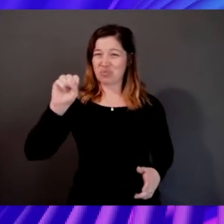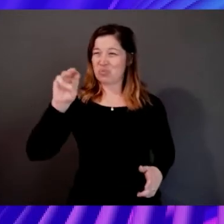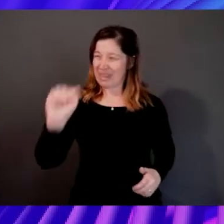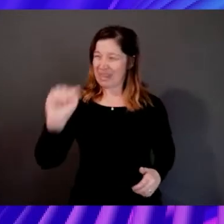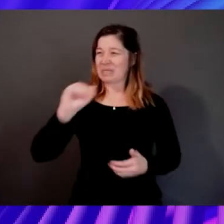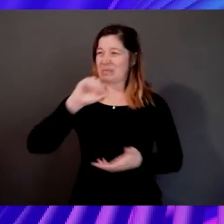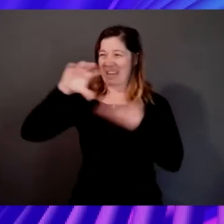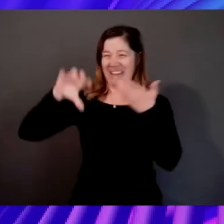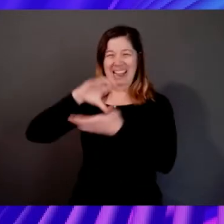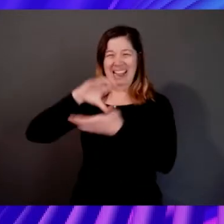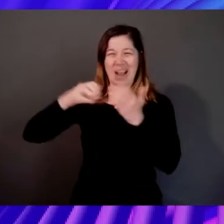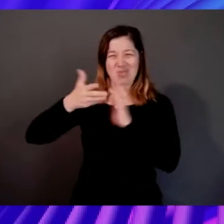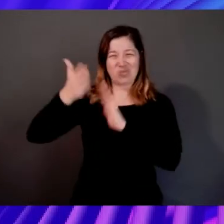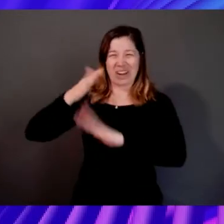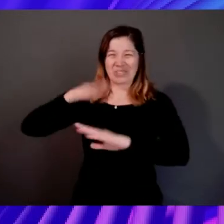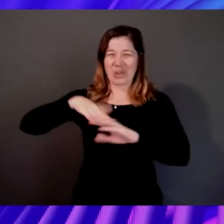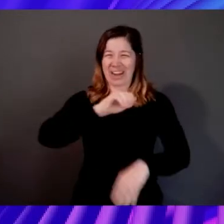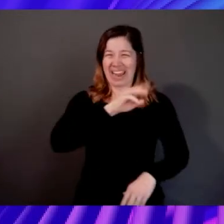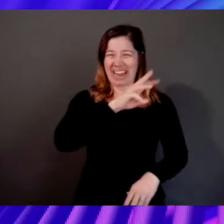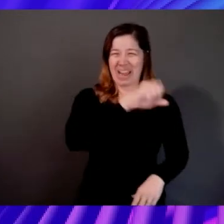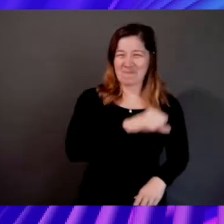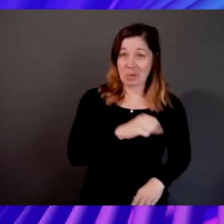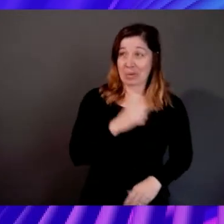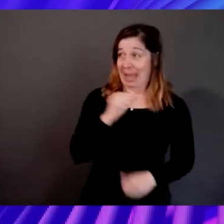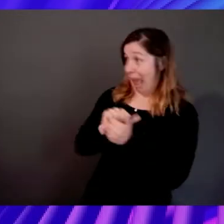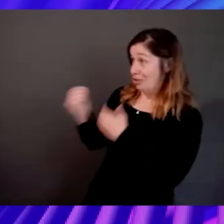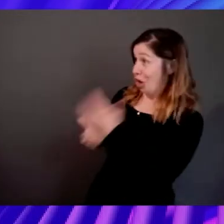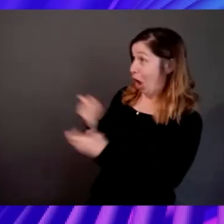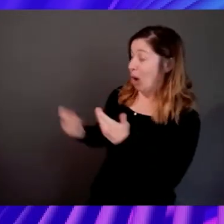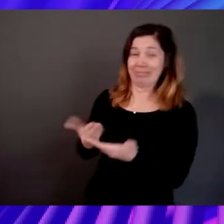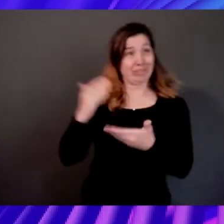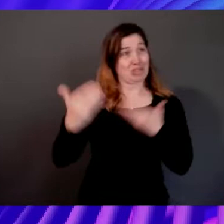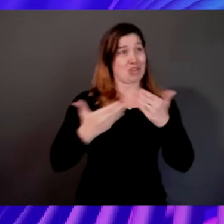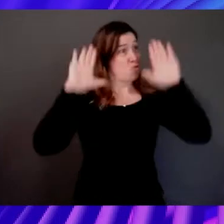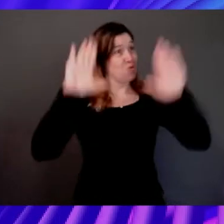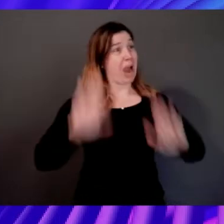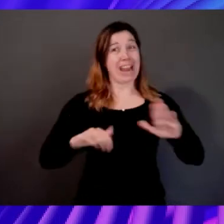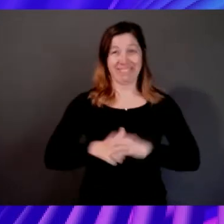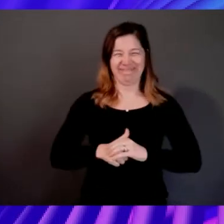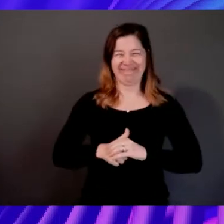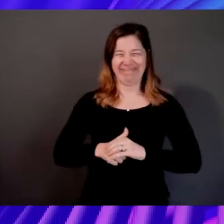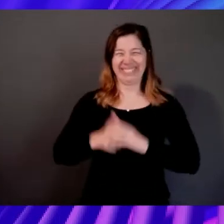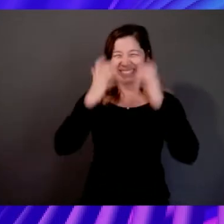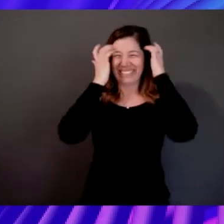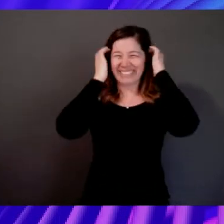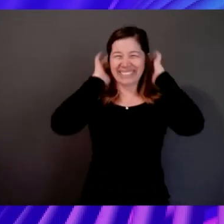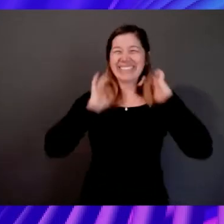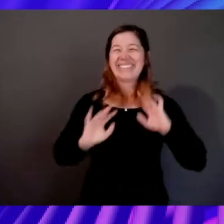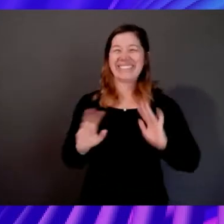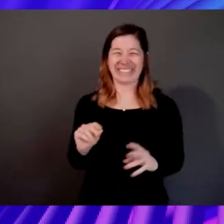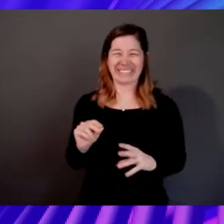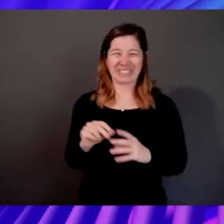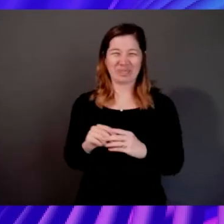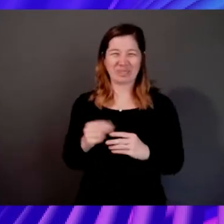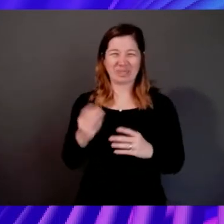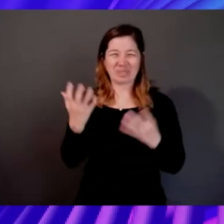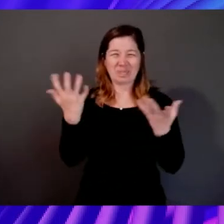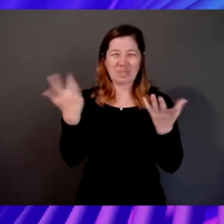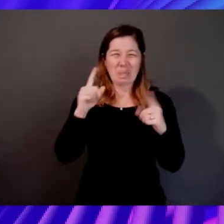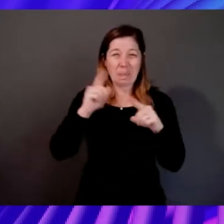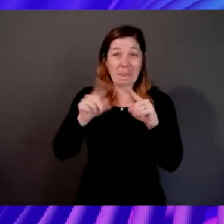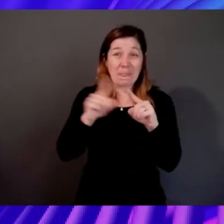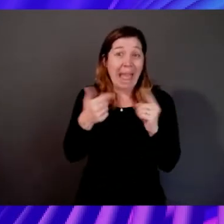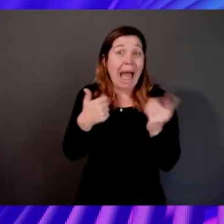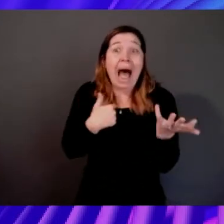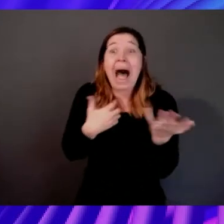capabilities too. It's going great. Yeah, that wasn't planted. Yeah, that wasn't planted. Exactly. No, it really wasn't. I just